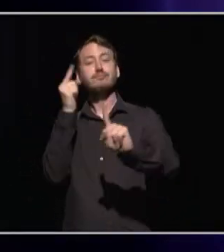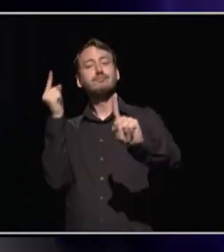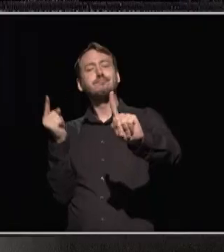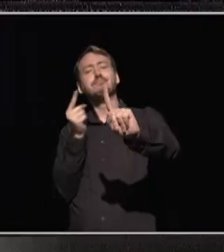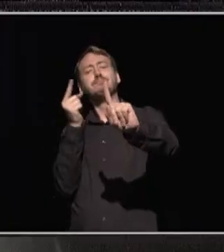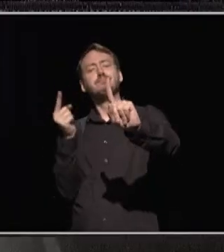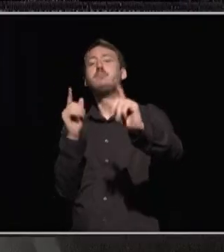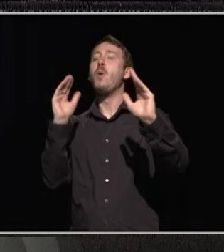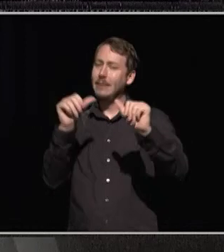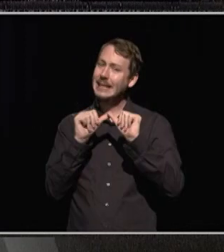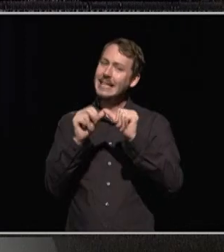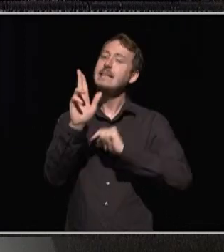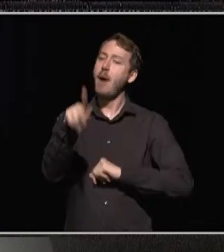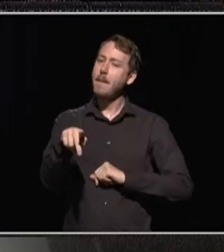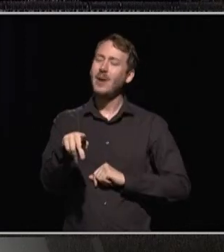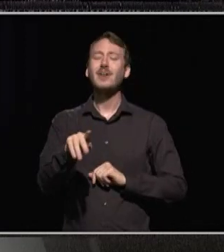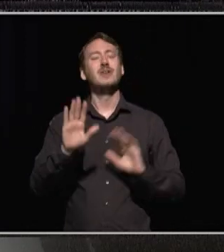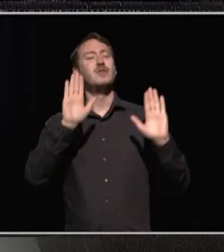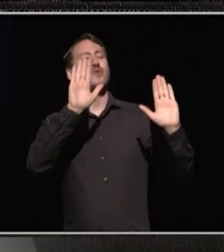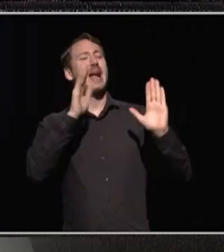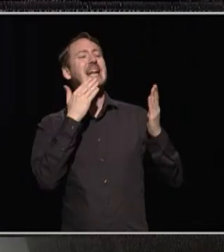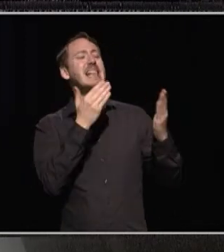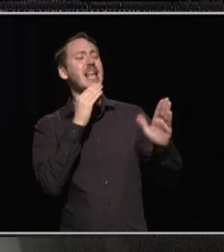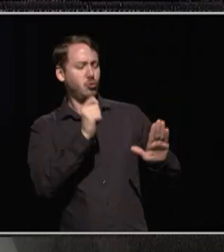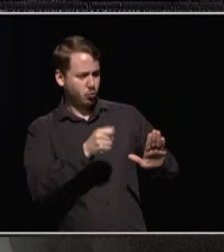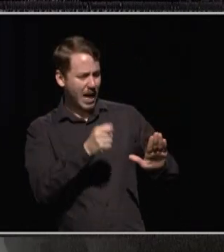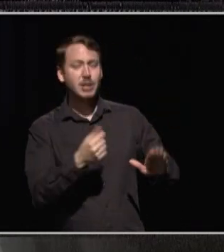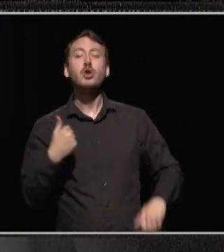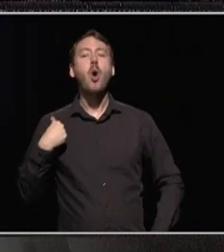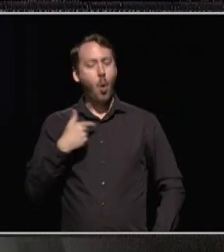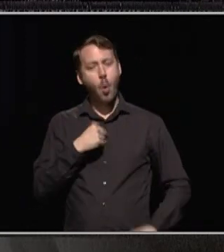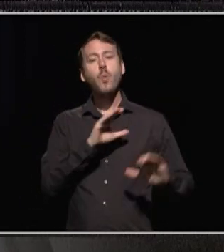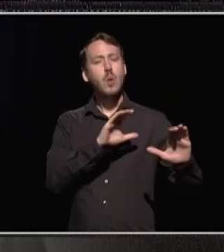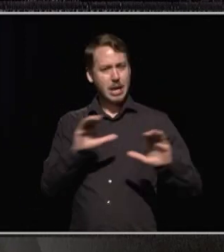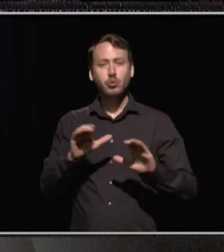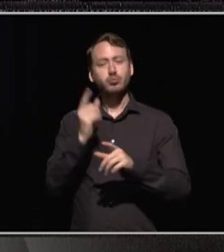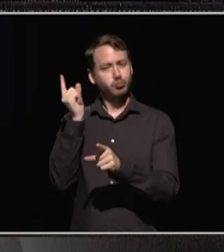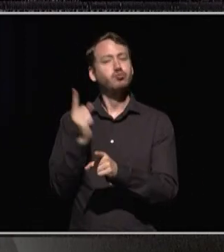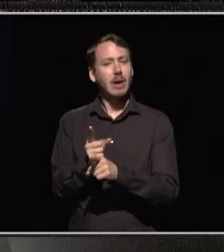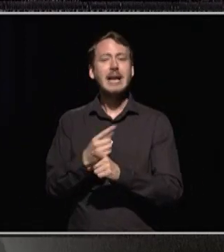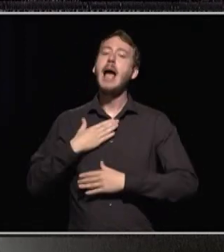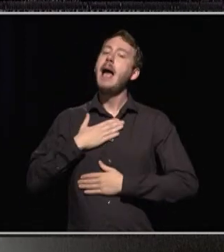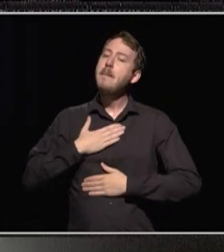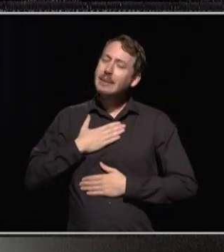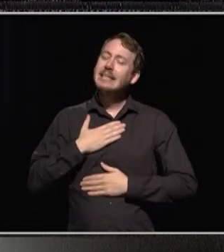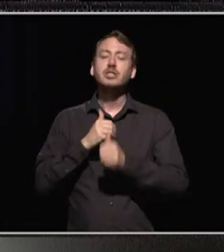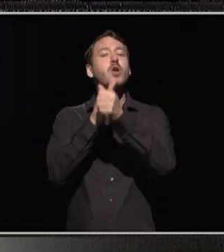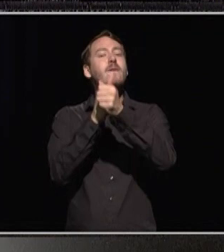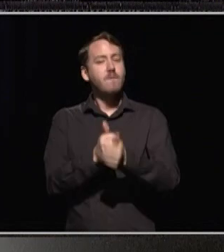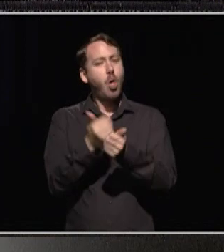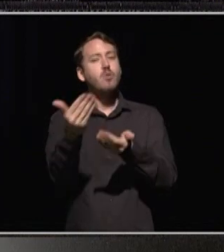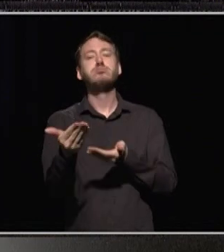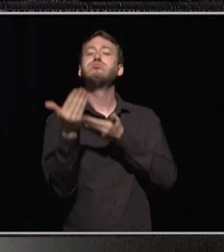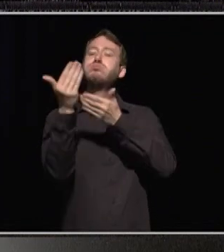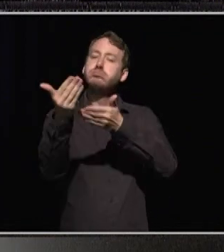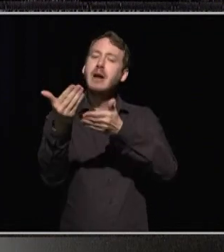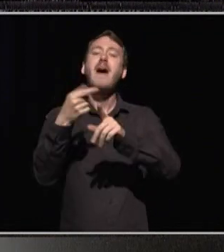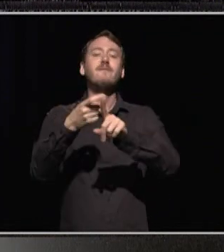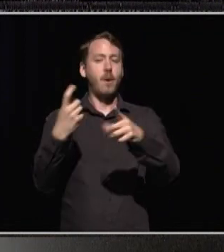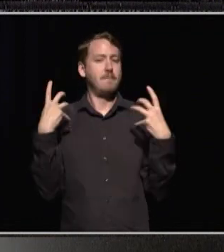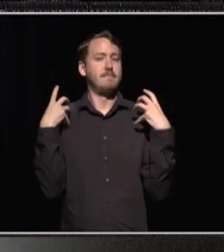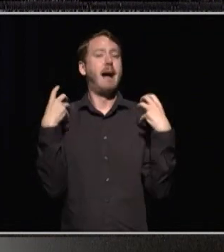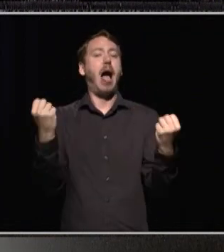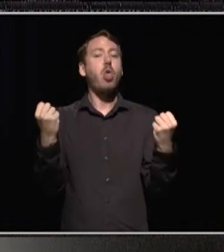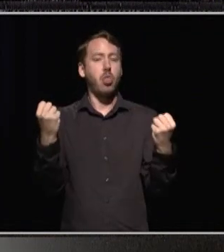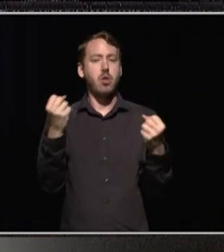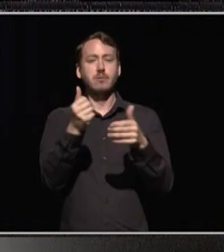we can keep it up. Yeah, great. Thank you, Judge. And we are. And please do heed the warnings from our public health professionals. We need to see those